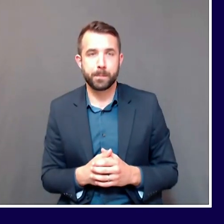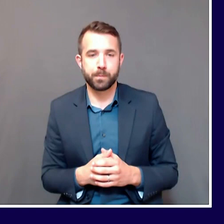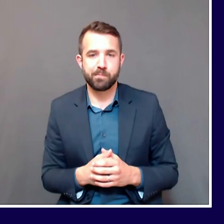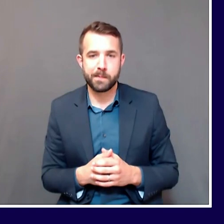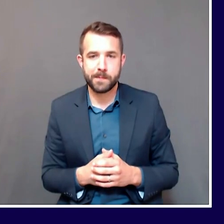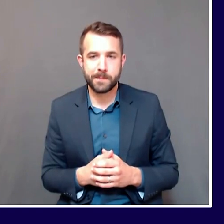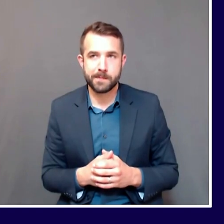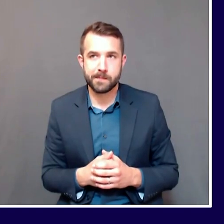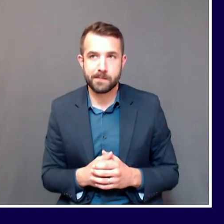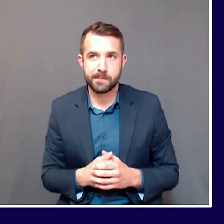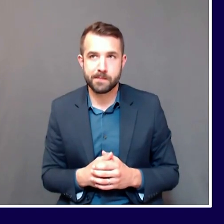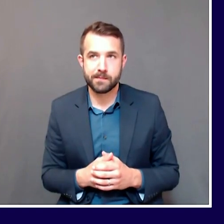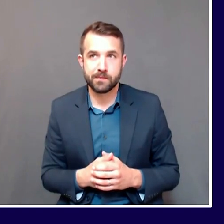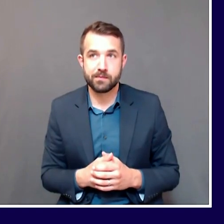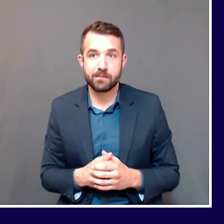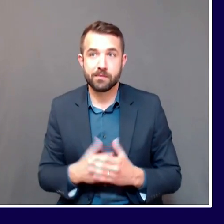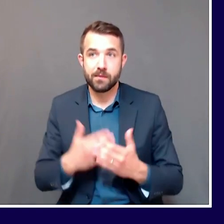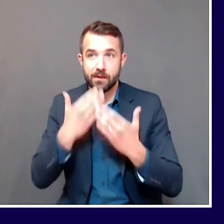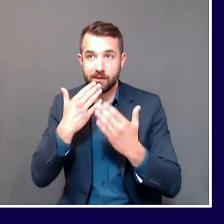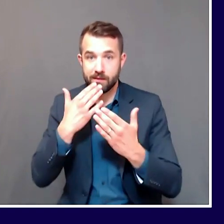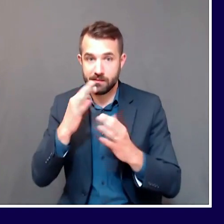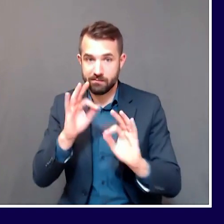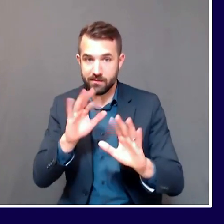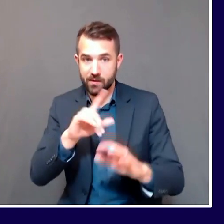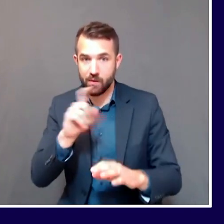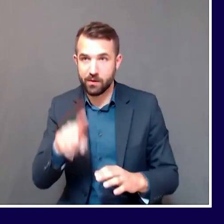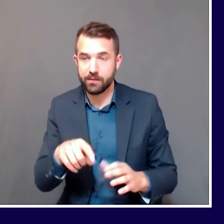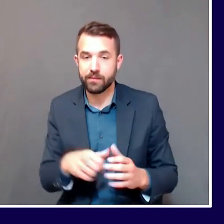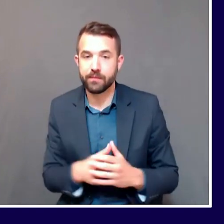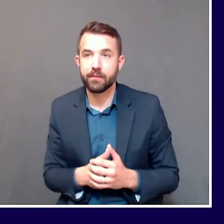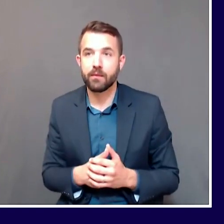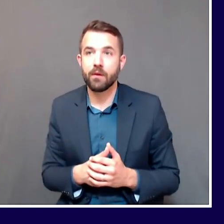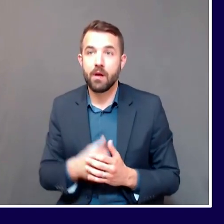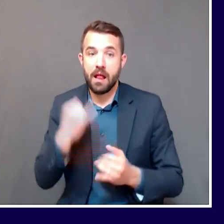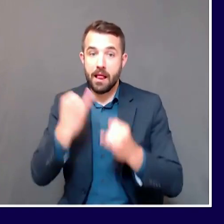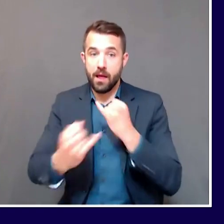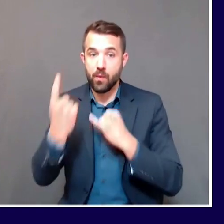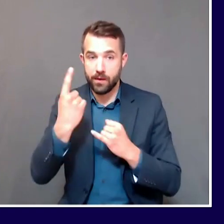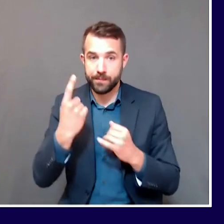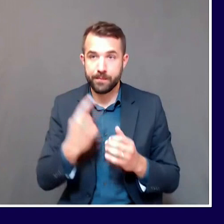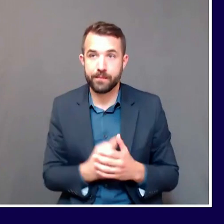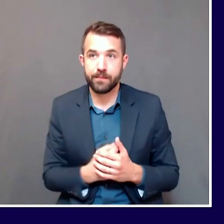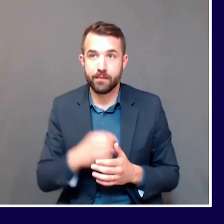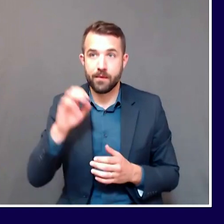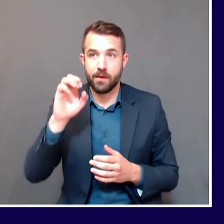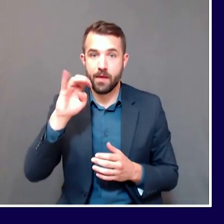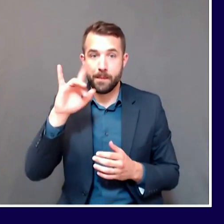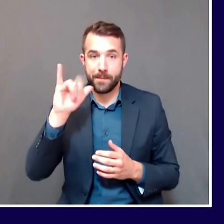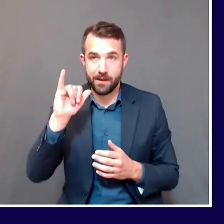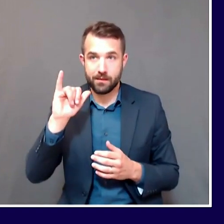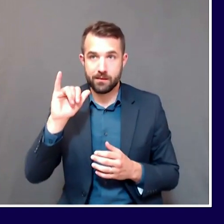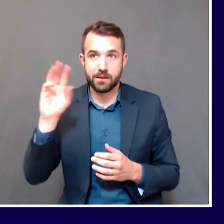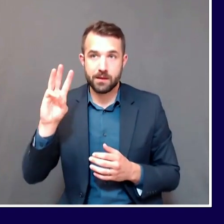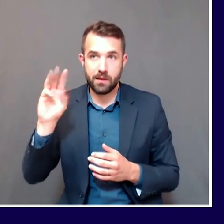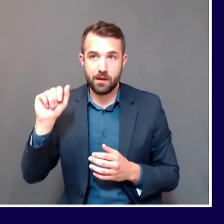Thank you for that question, Kit. And this afternoon's last question goes to Emily Tadlock from WABI.